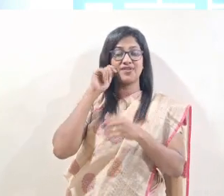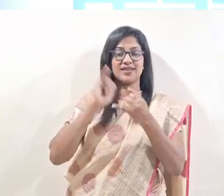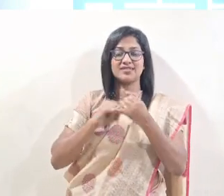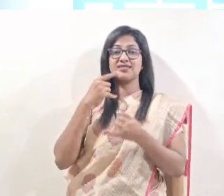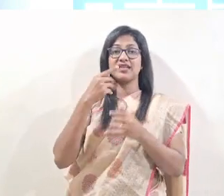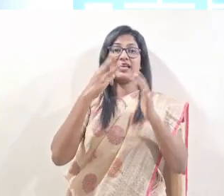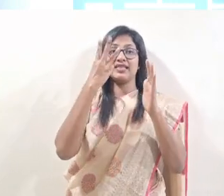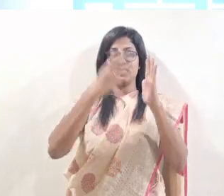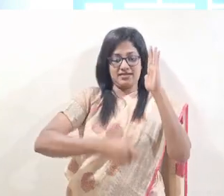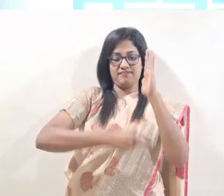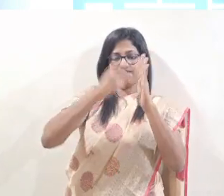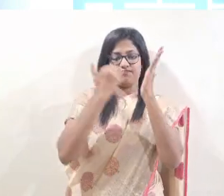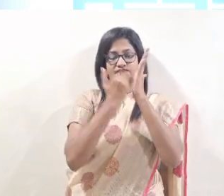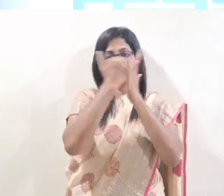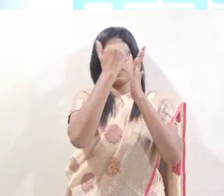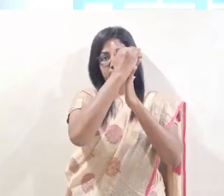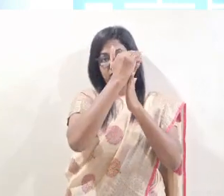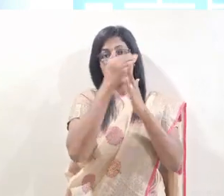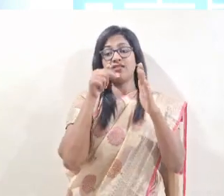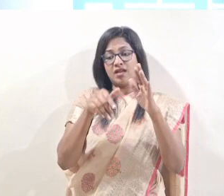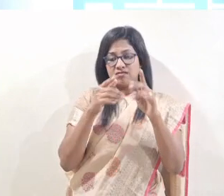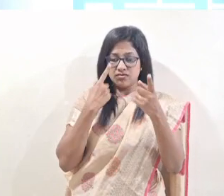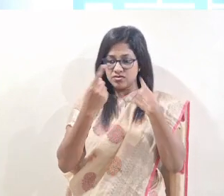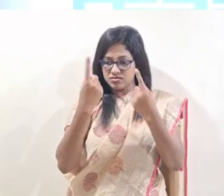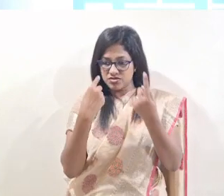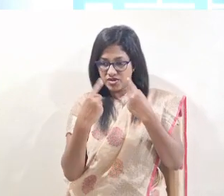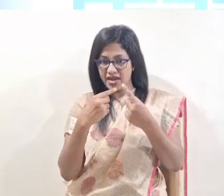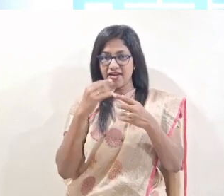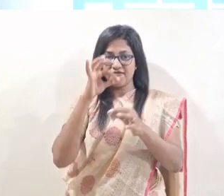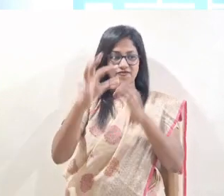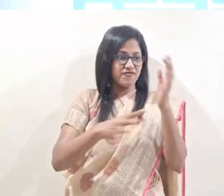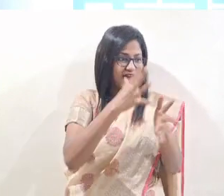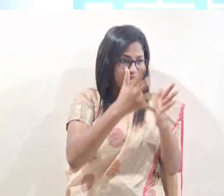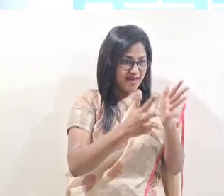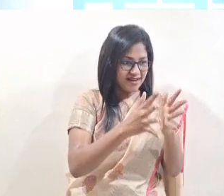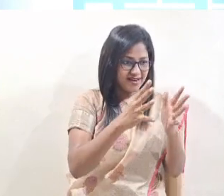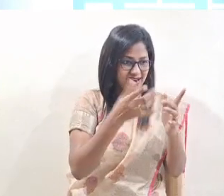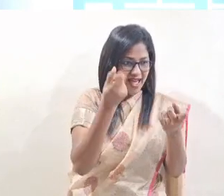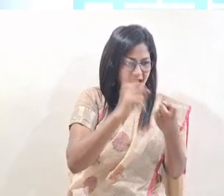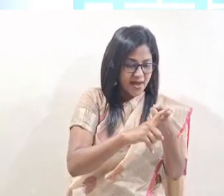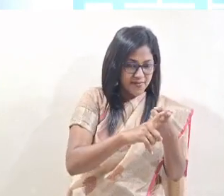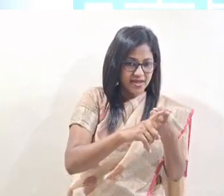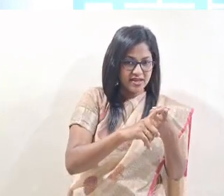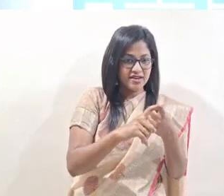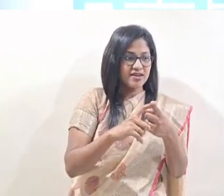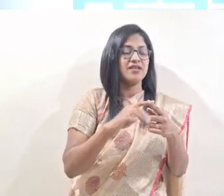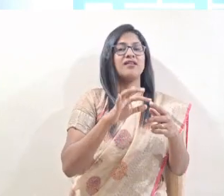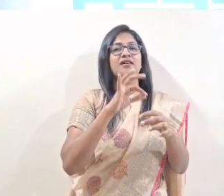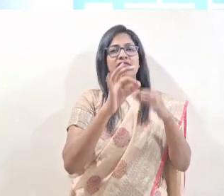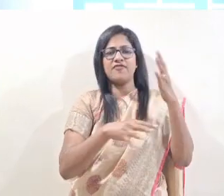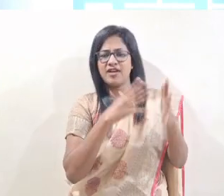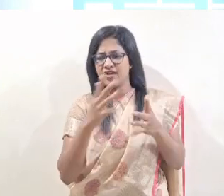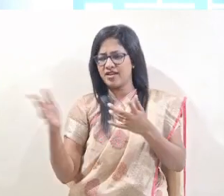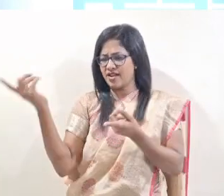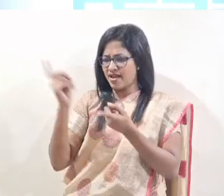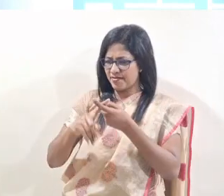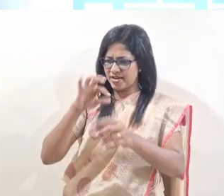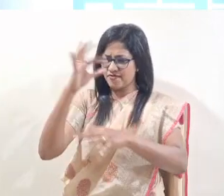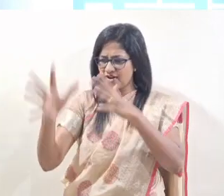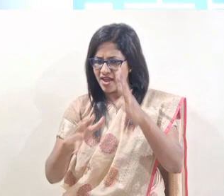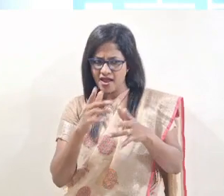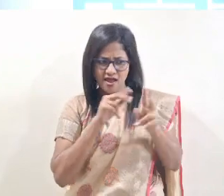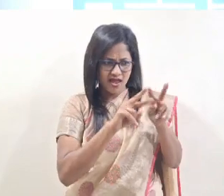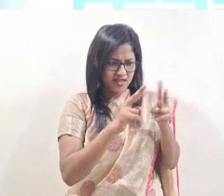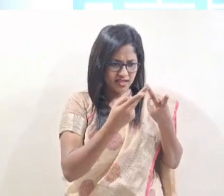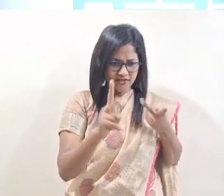mentioned. We create different fire scenarios and we set it on fire. We collect a lot of data and we see how different